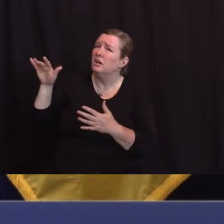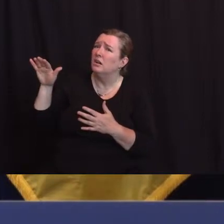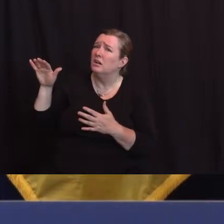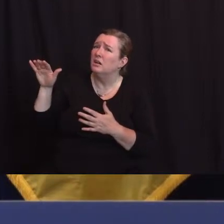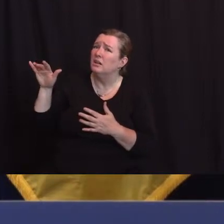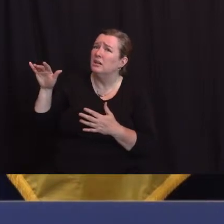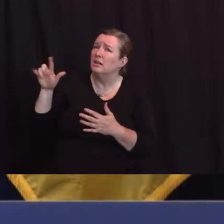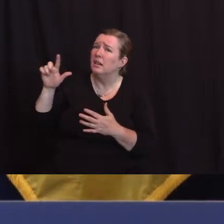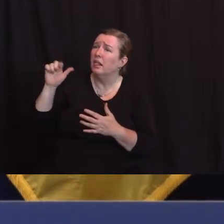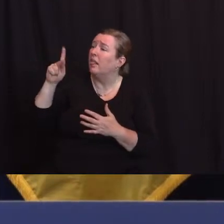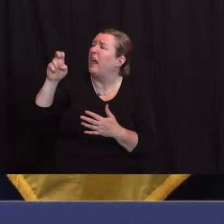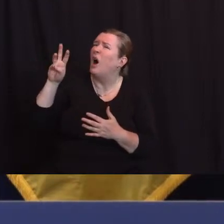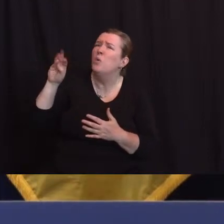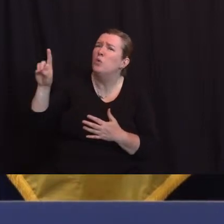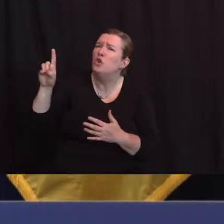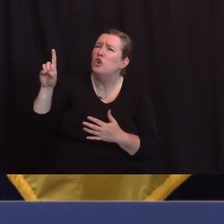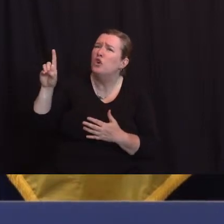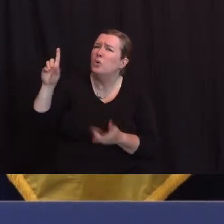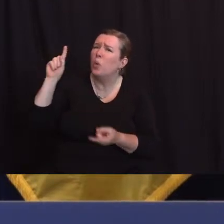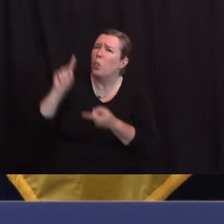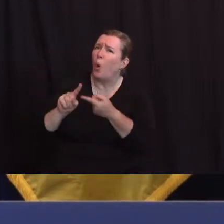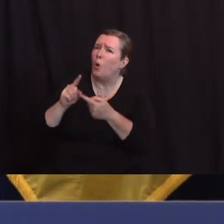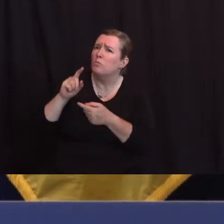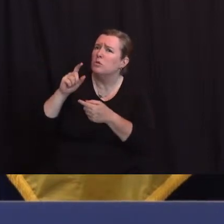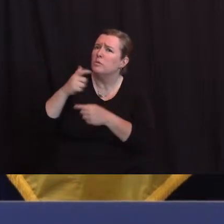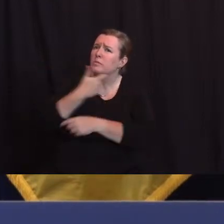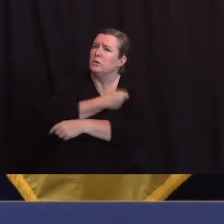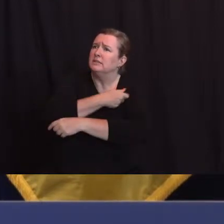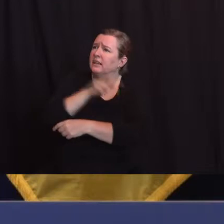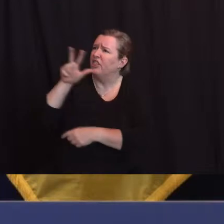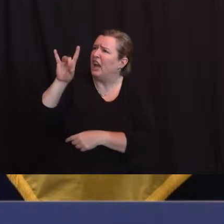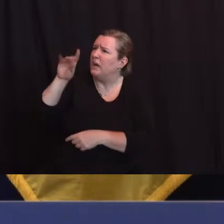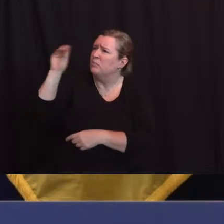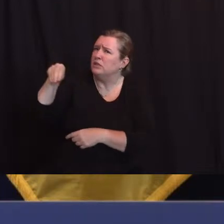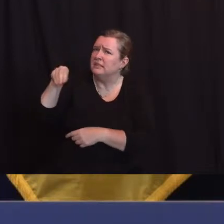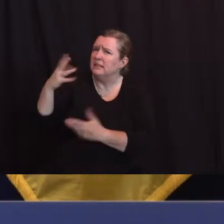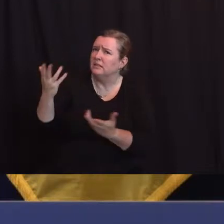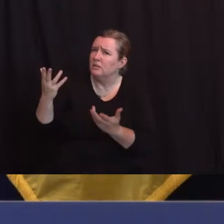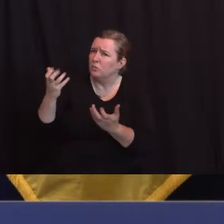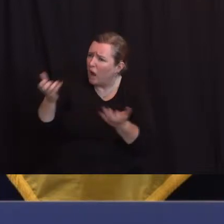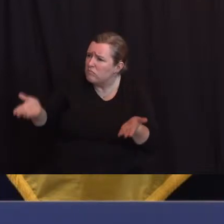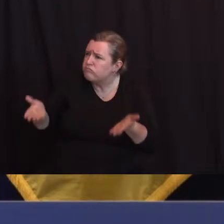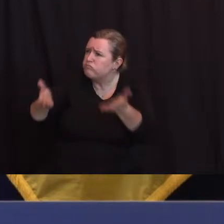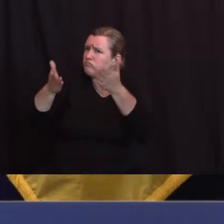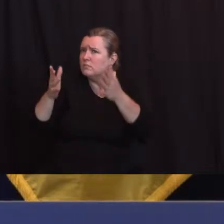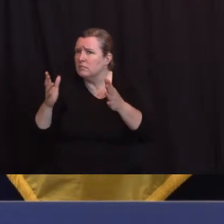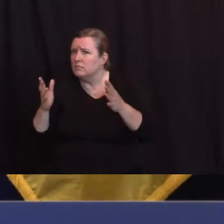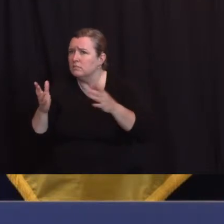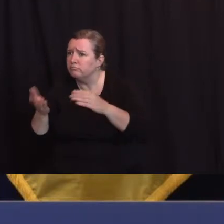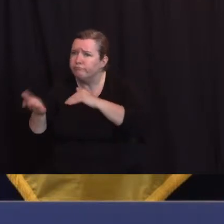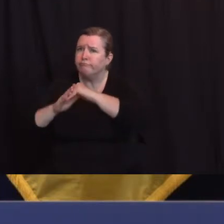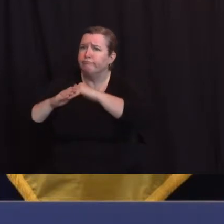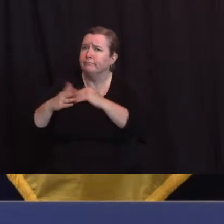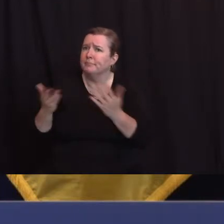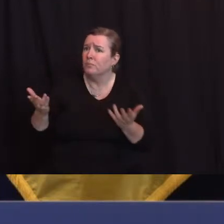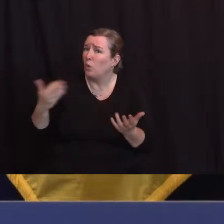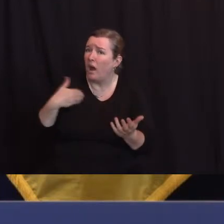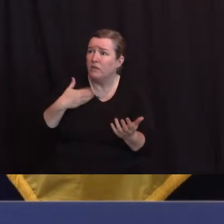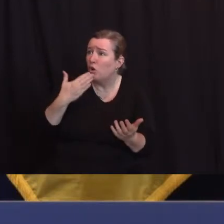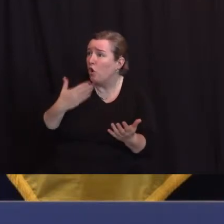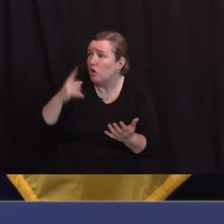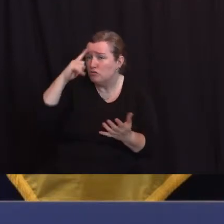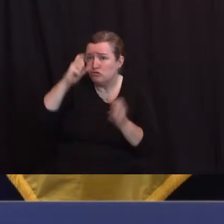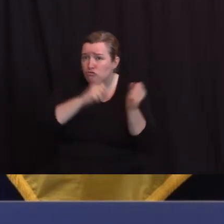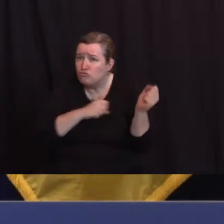38% of adults are fully vaccinated. What's the state's strategy to improve the rates in Lakewood and in other towns, and do you think that strategy is working?